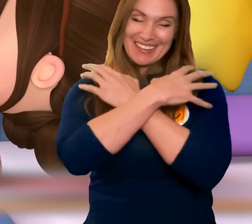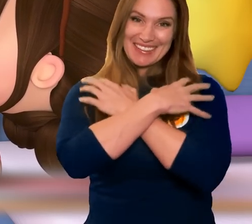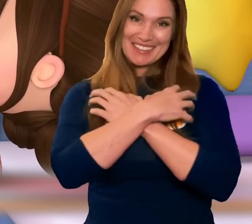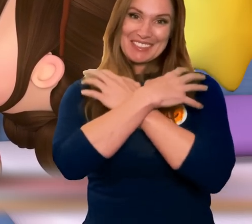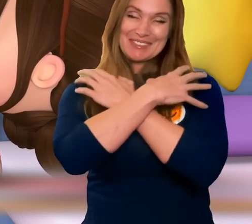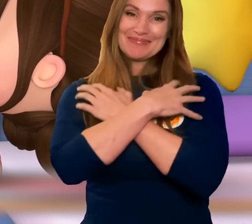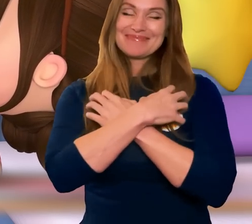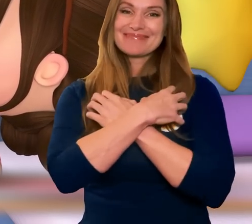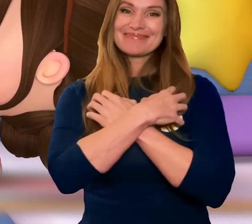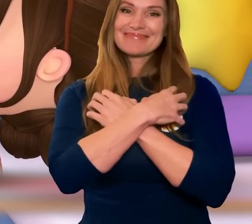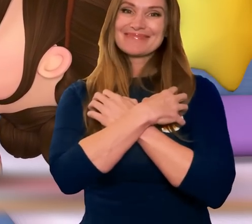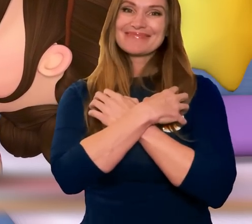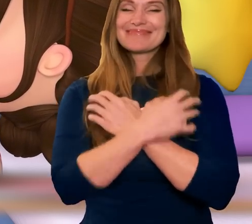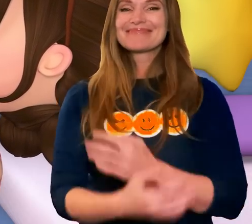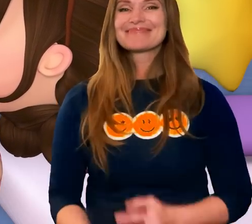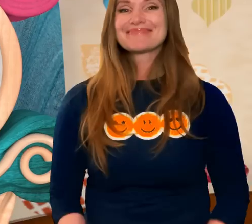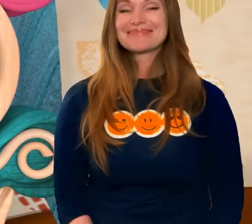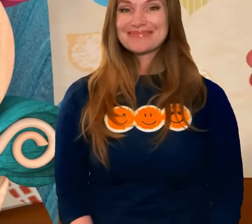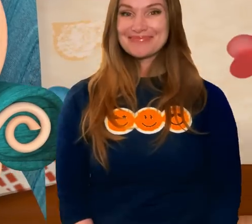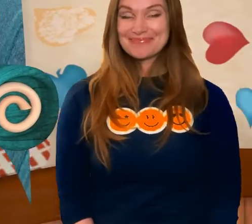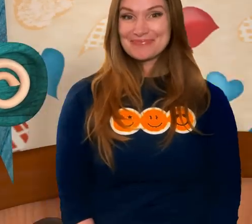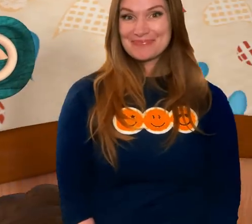my teddy bear